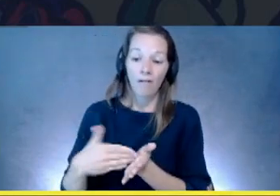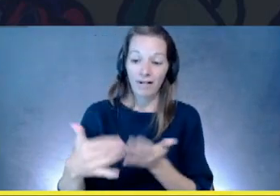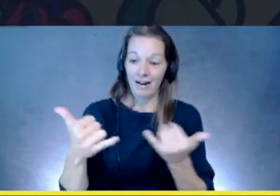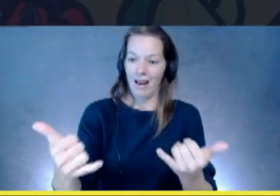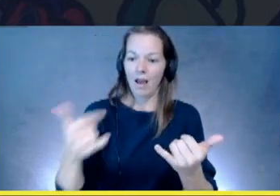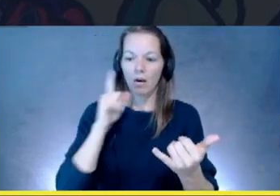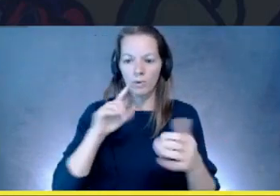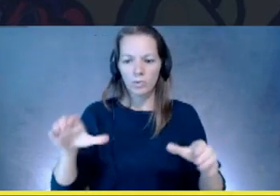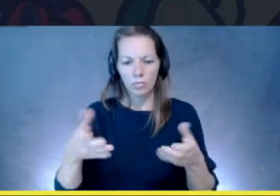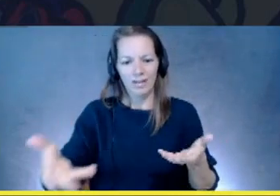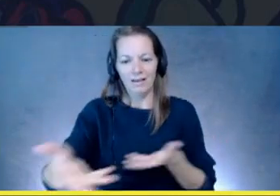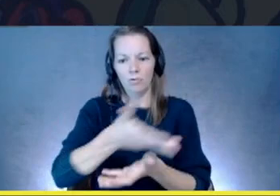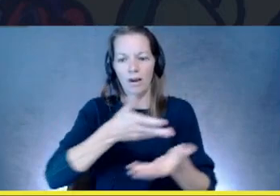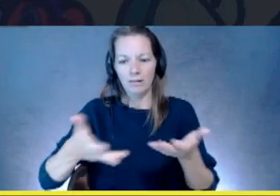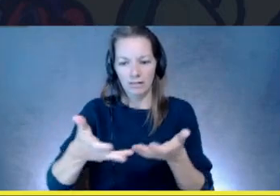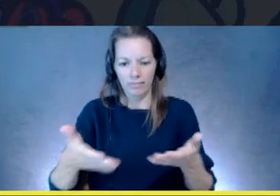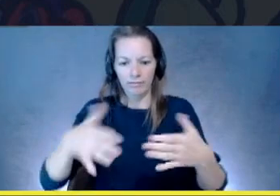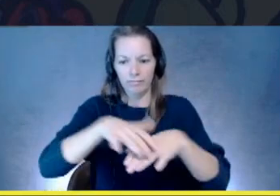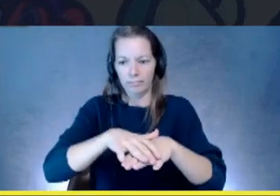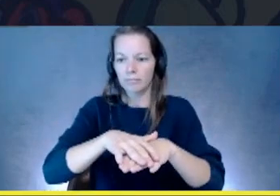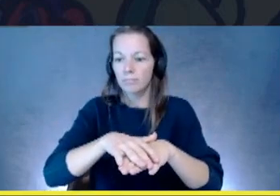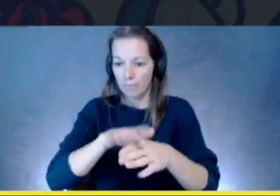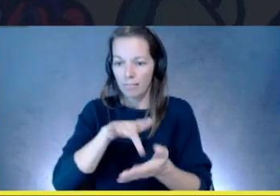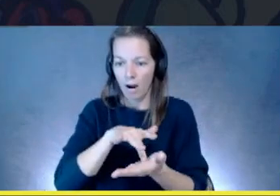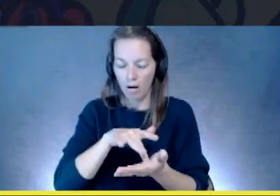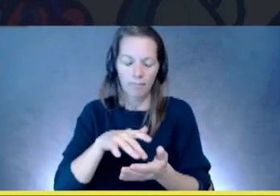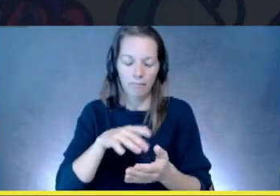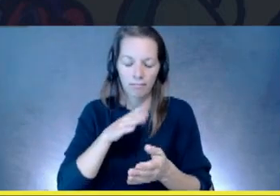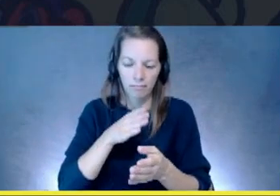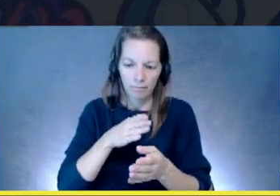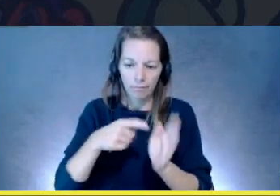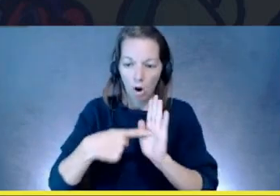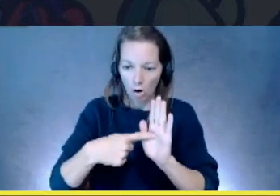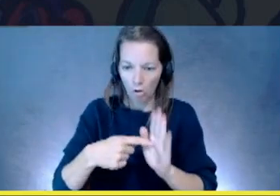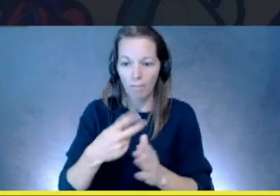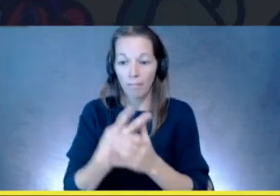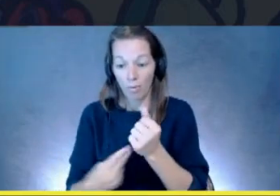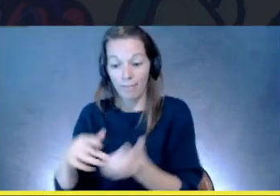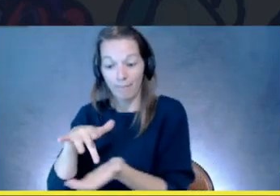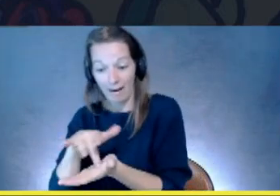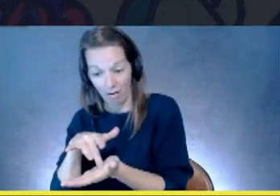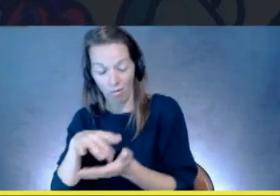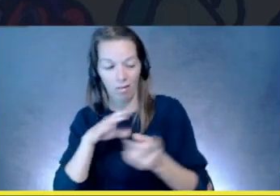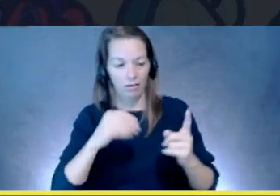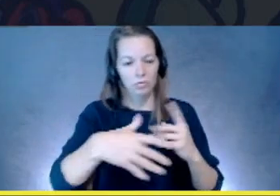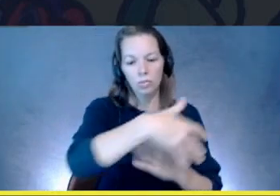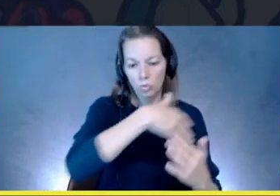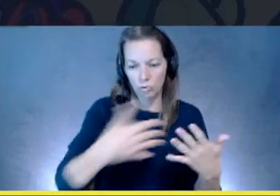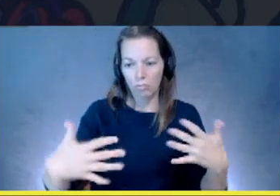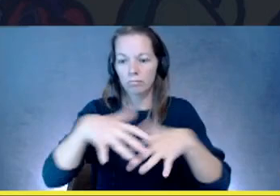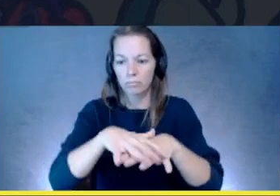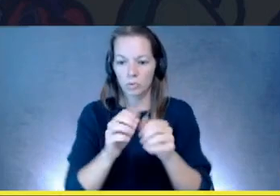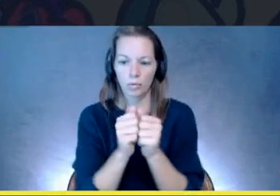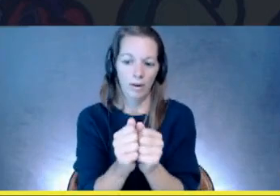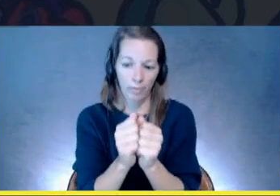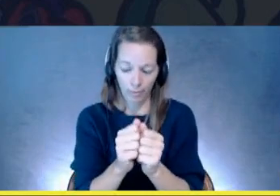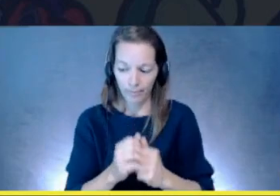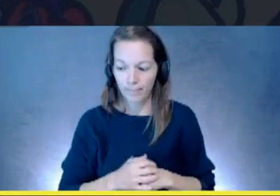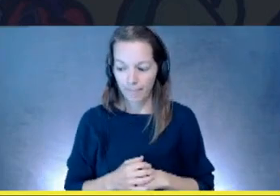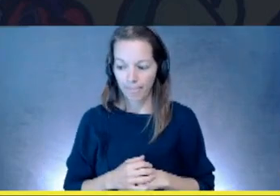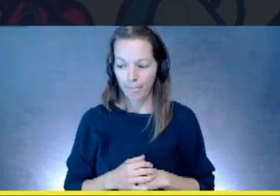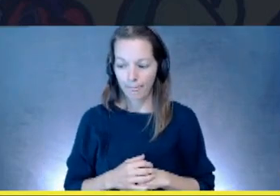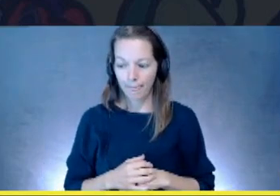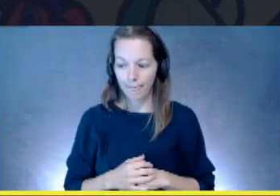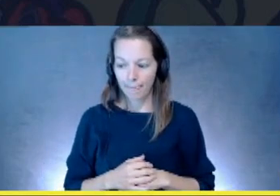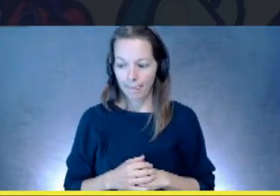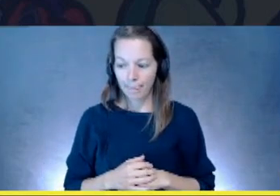model, which integrates elements from both the medical model and the social model. It is in this overlap